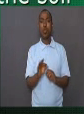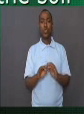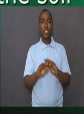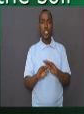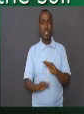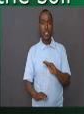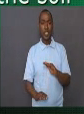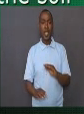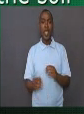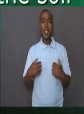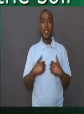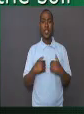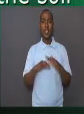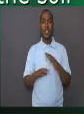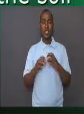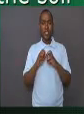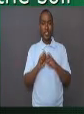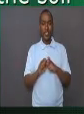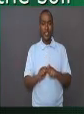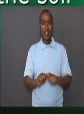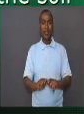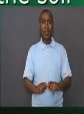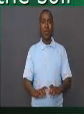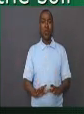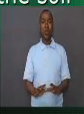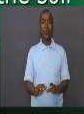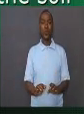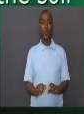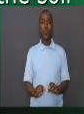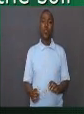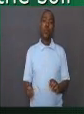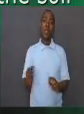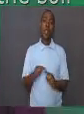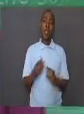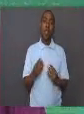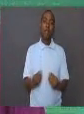and animals and return minerals to soil.